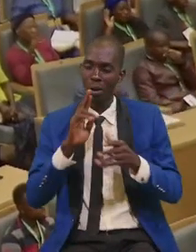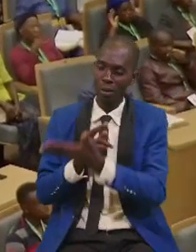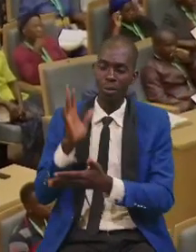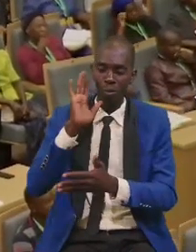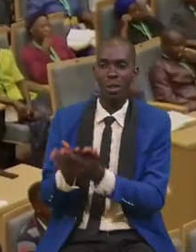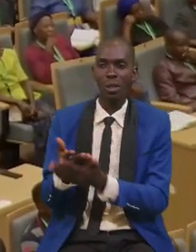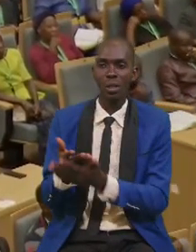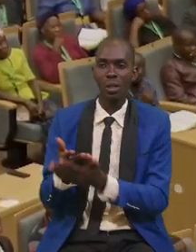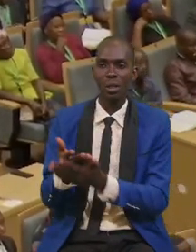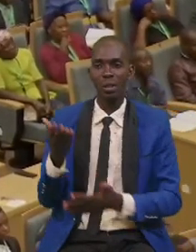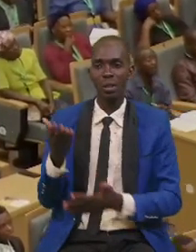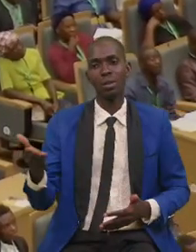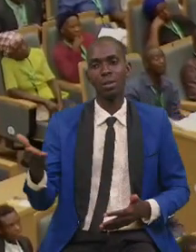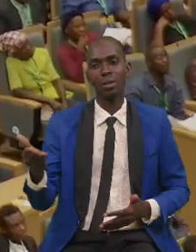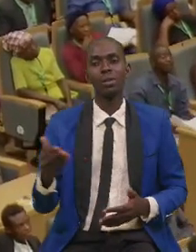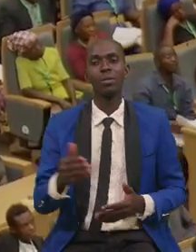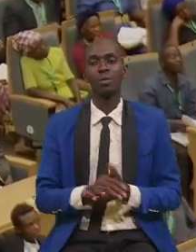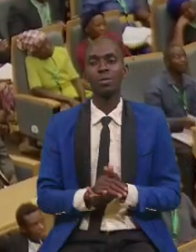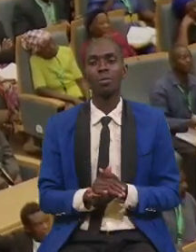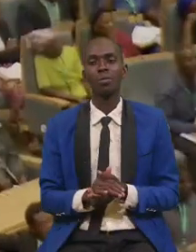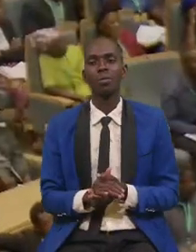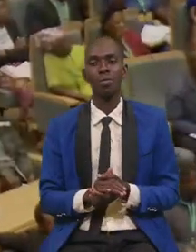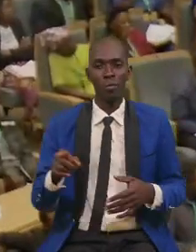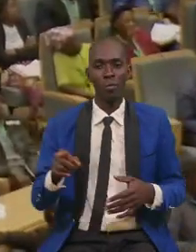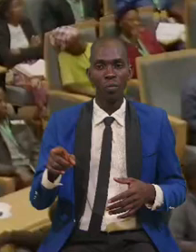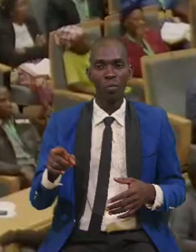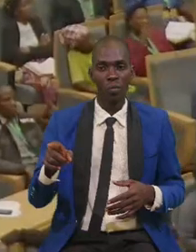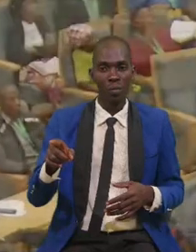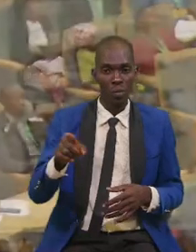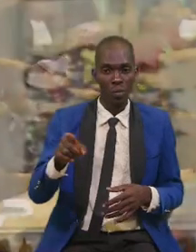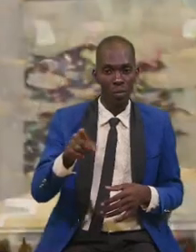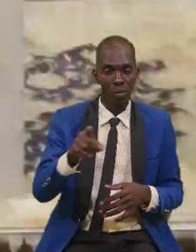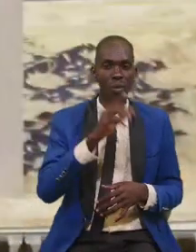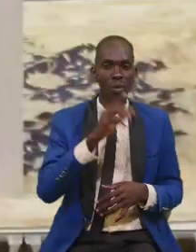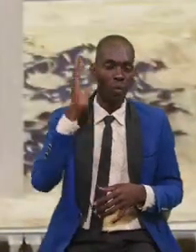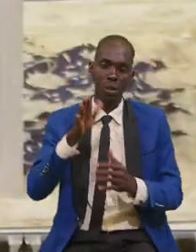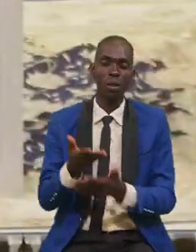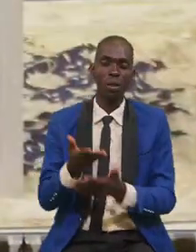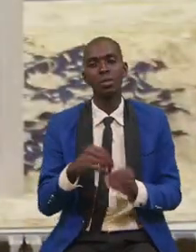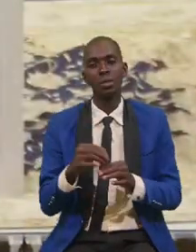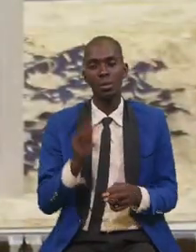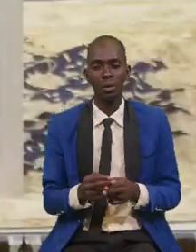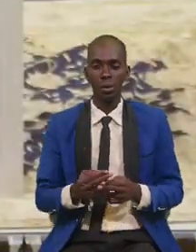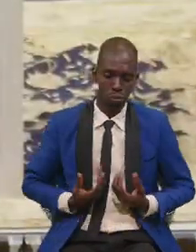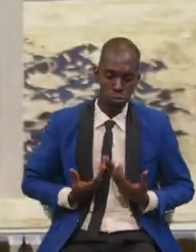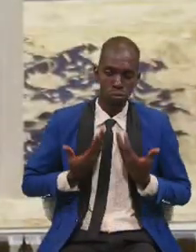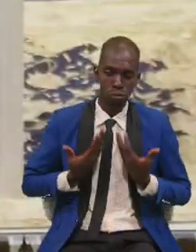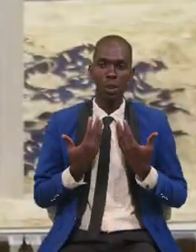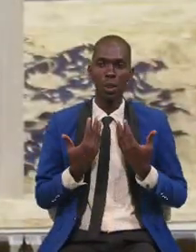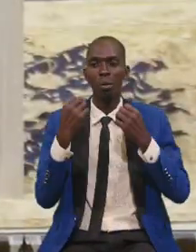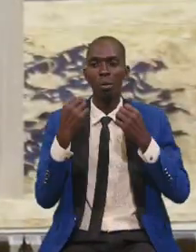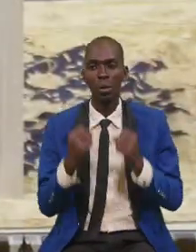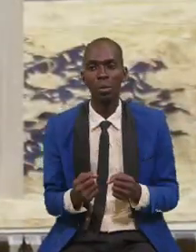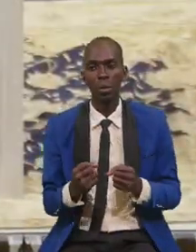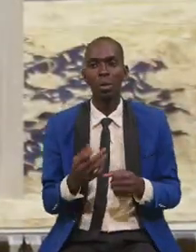You will get there. Passion. Power. And you become part